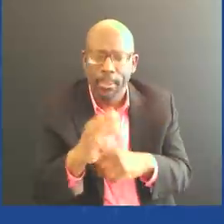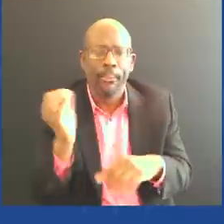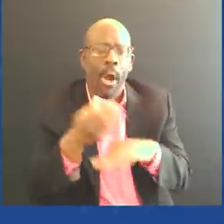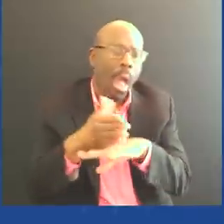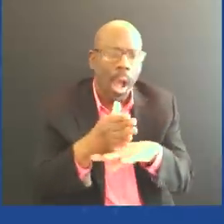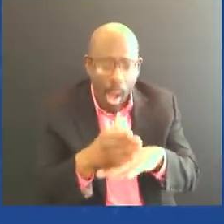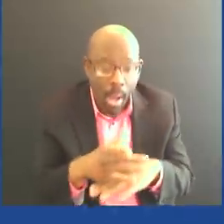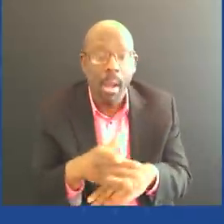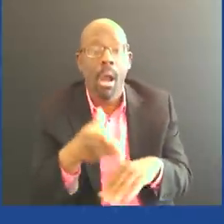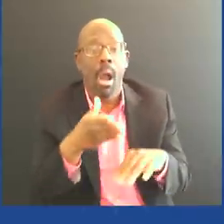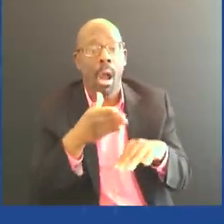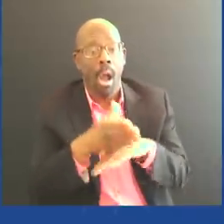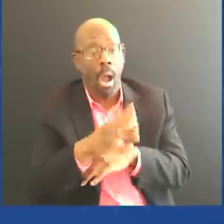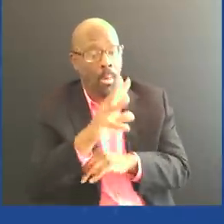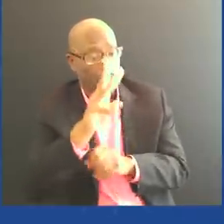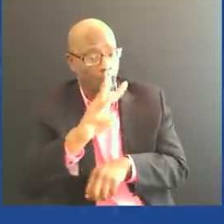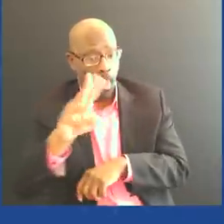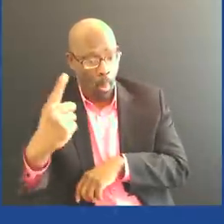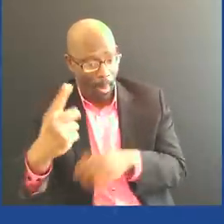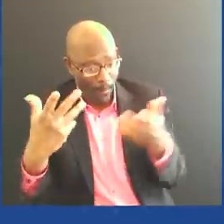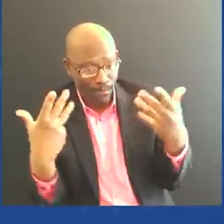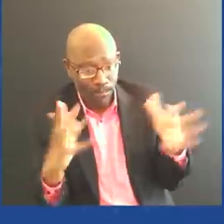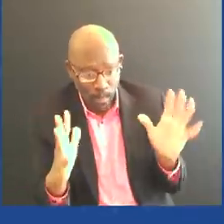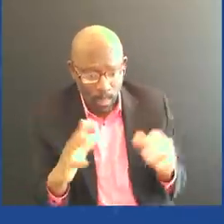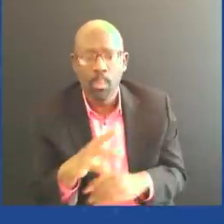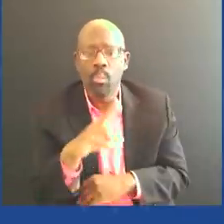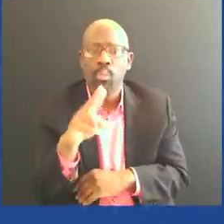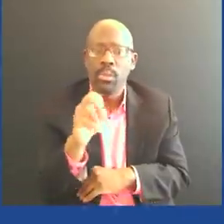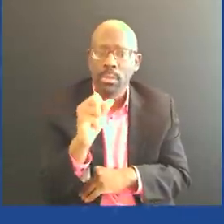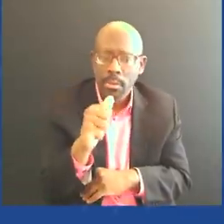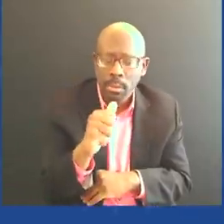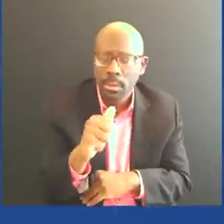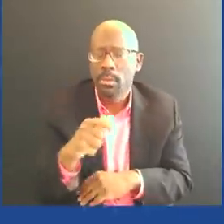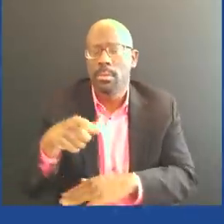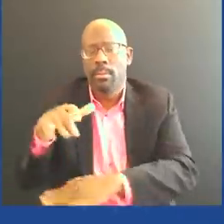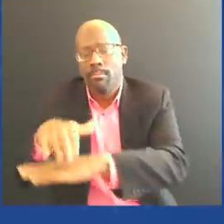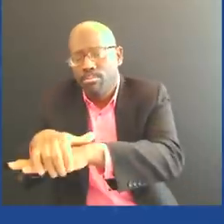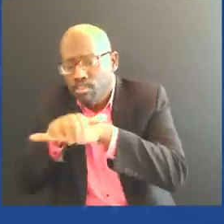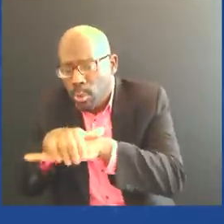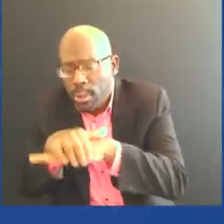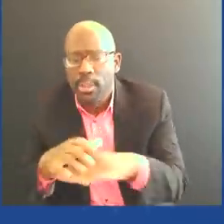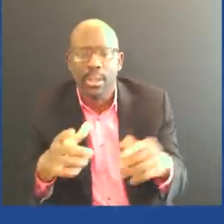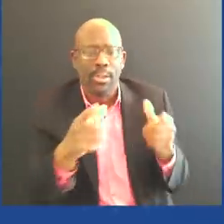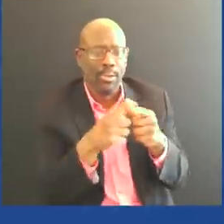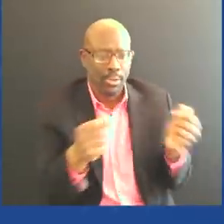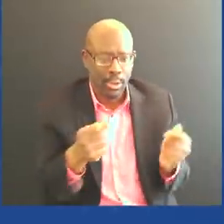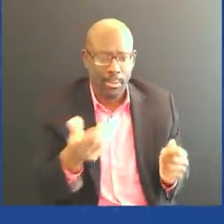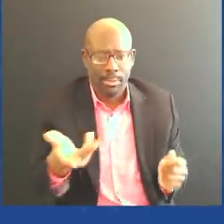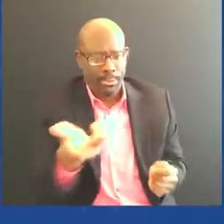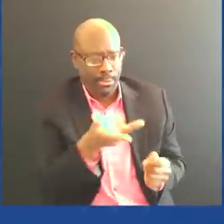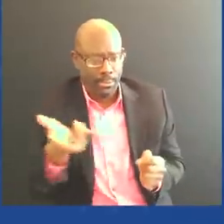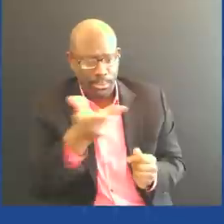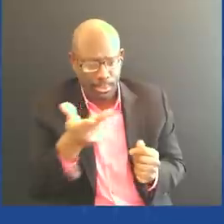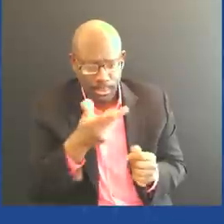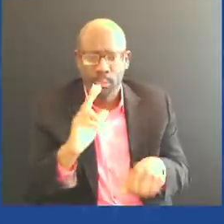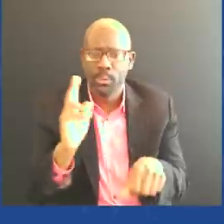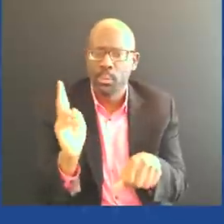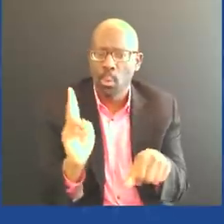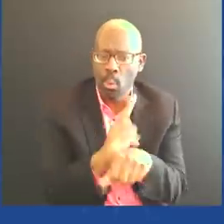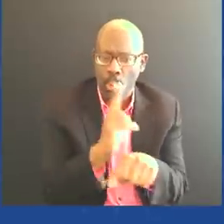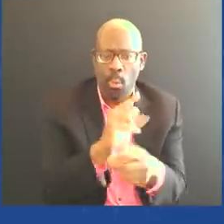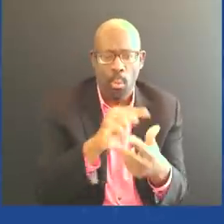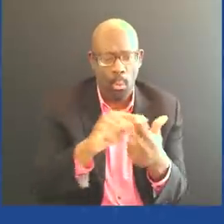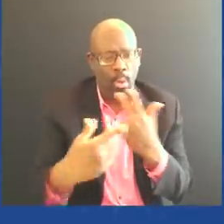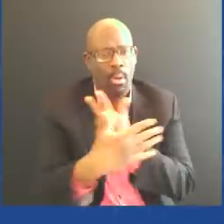Japan all launched huge naval construction programs. All three countries decided that a new naval arms race would be ill-advised and so convened the Washington